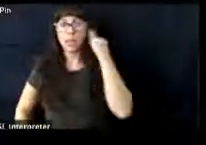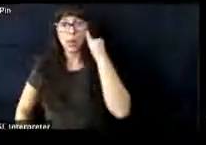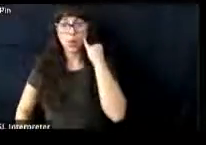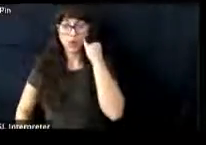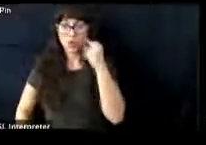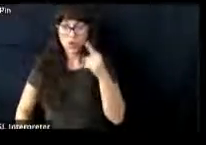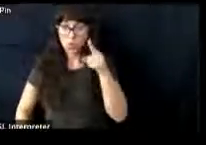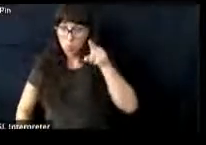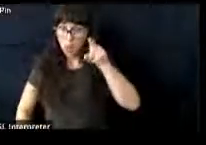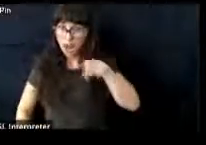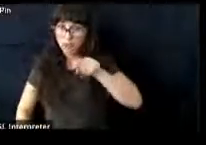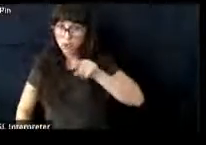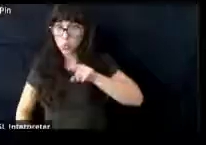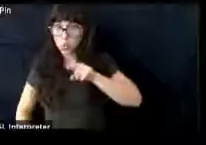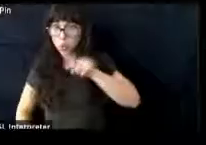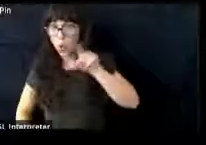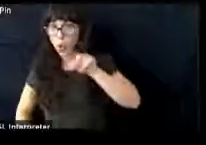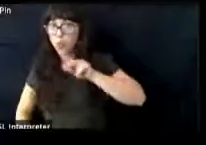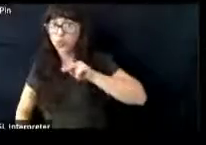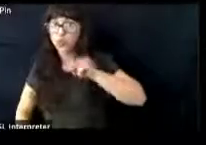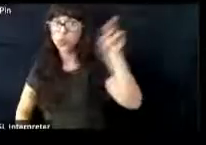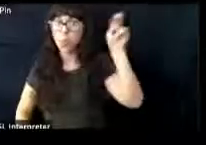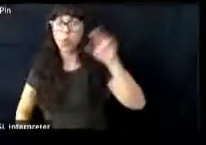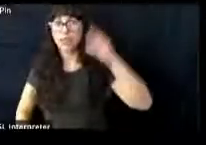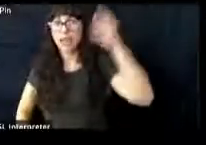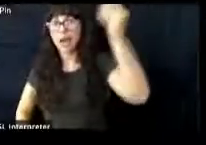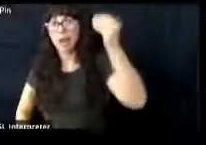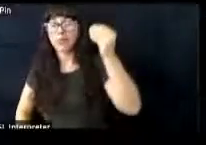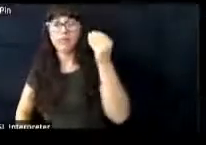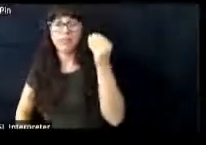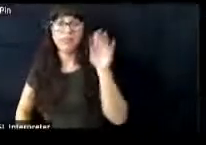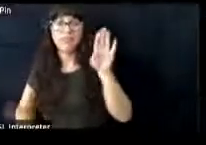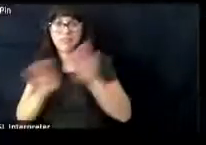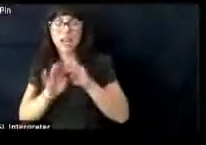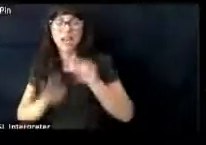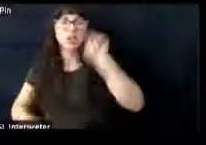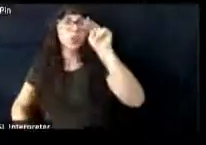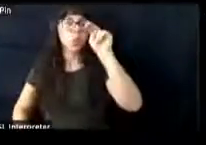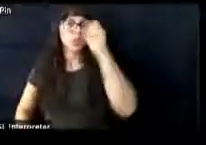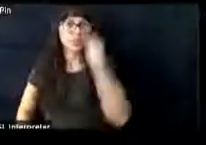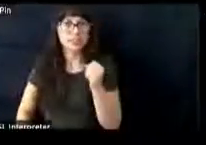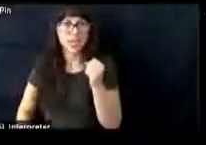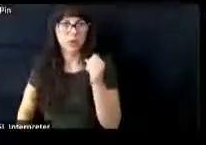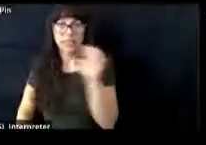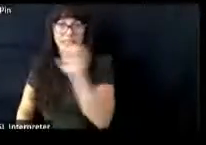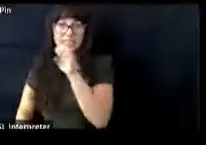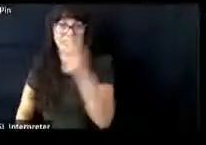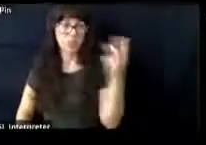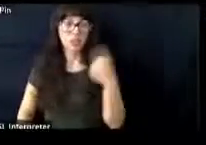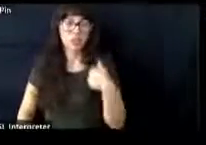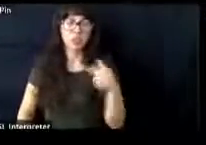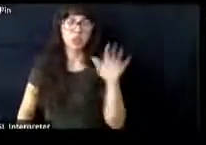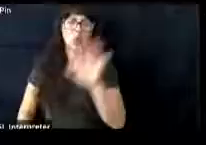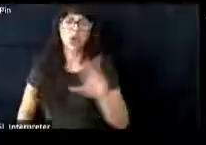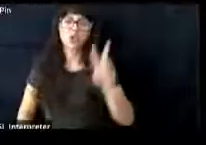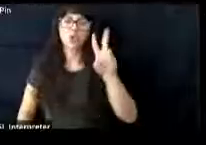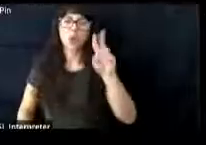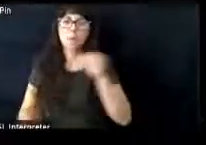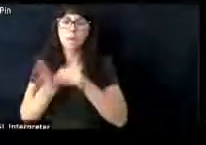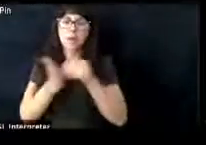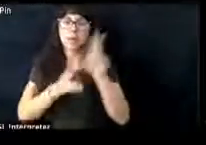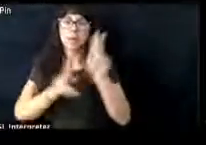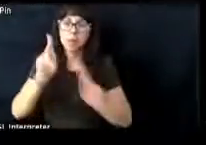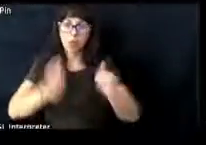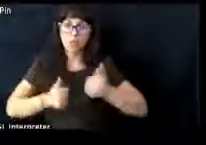go north, if you have to go outside the Valley, go north, south, east, or west. We are about 2 million people, and we ask